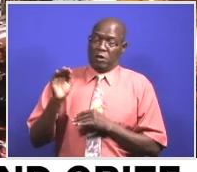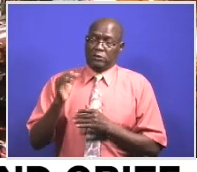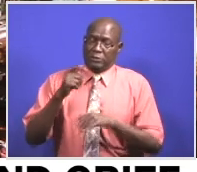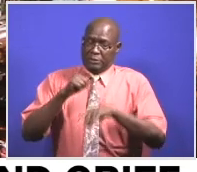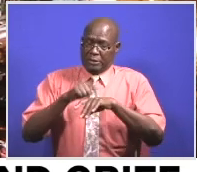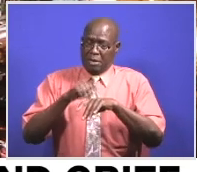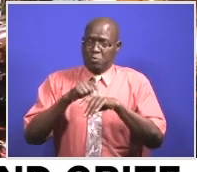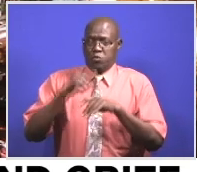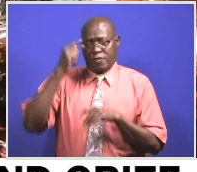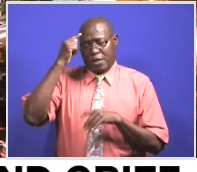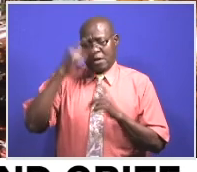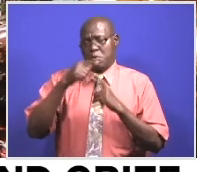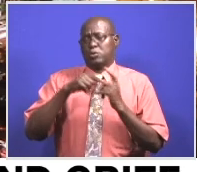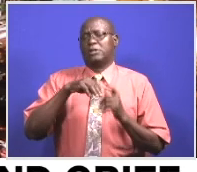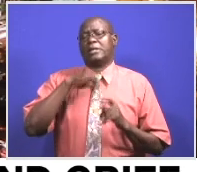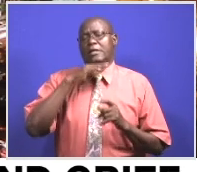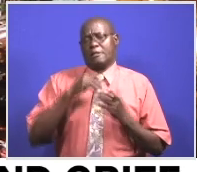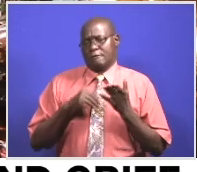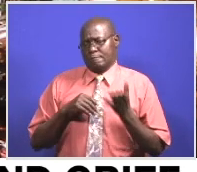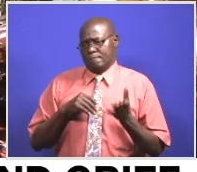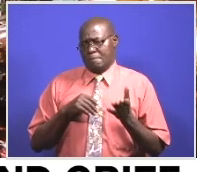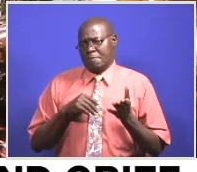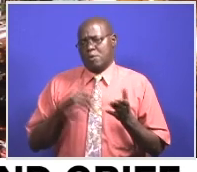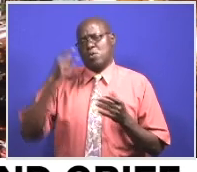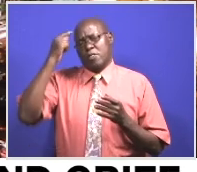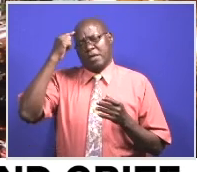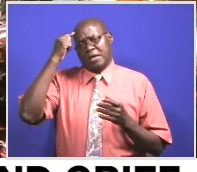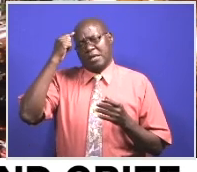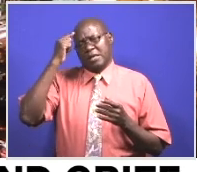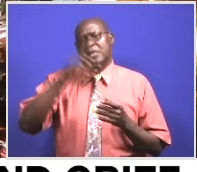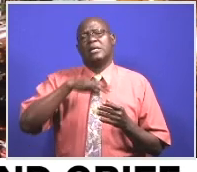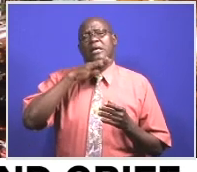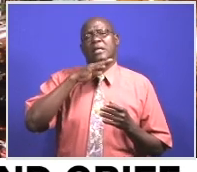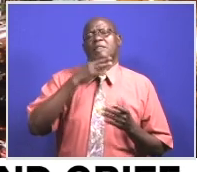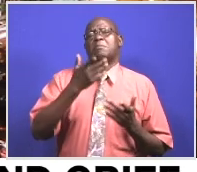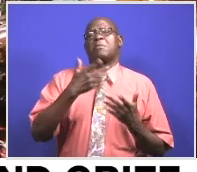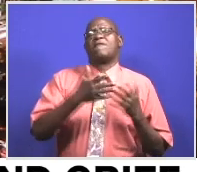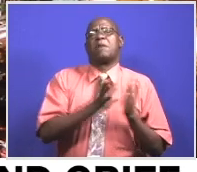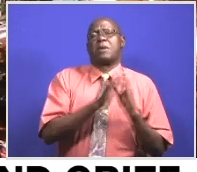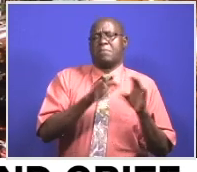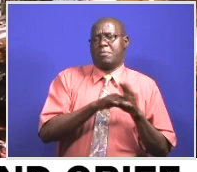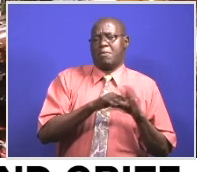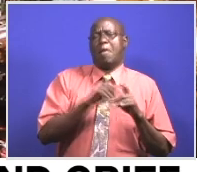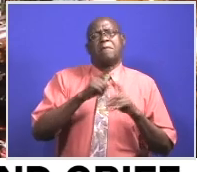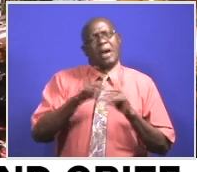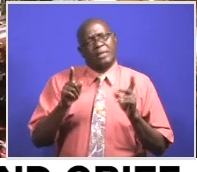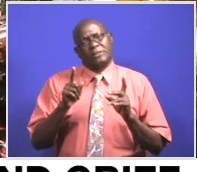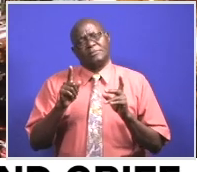terms of we only talk about the loss of our loved ones in death. But in